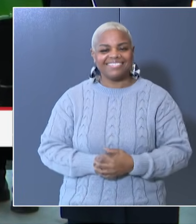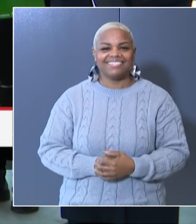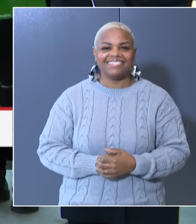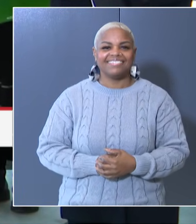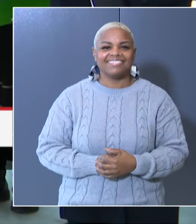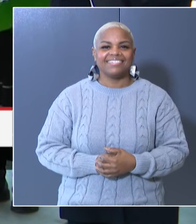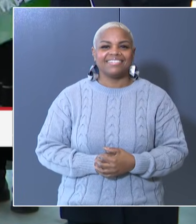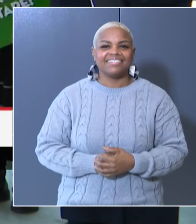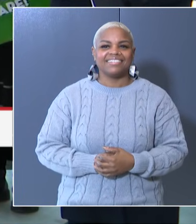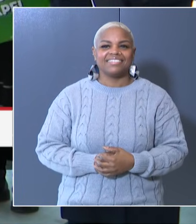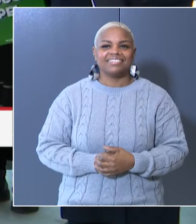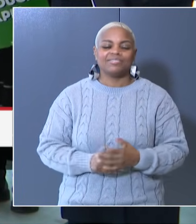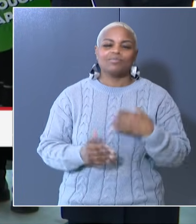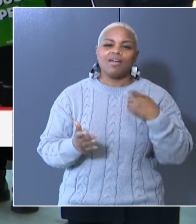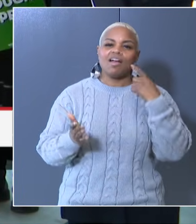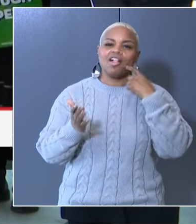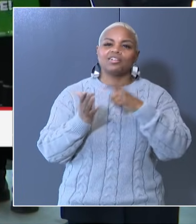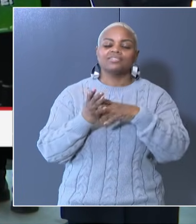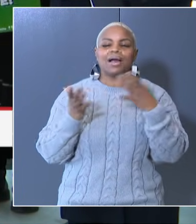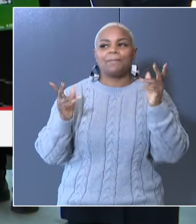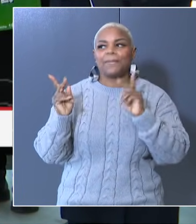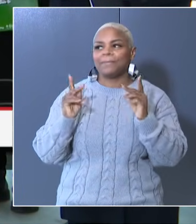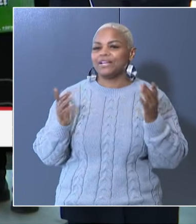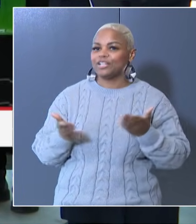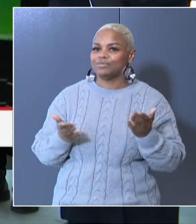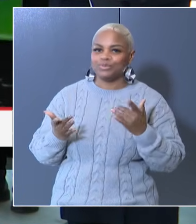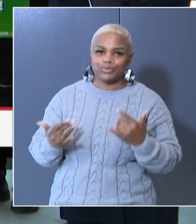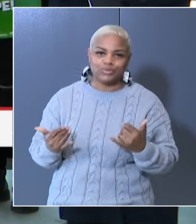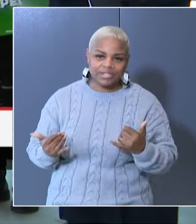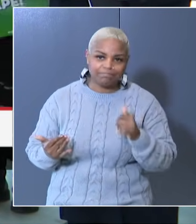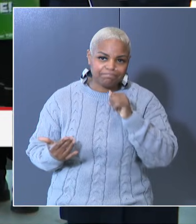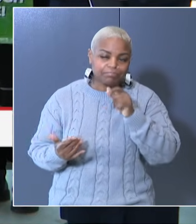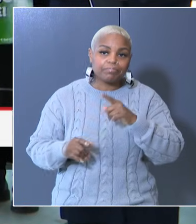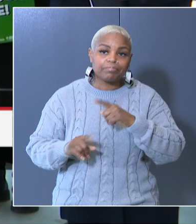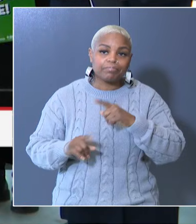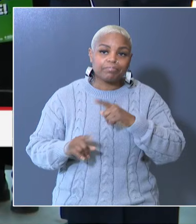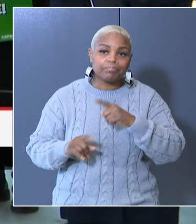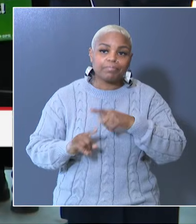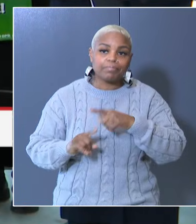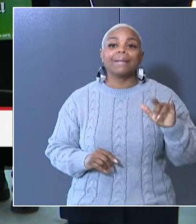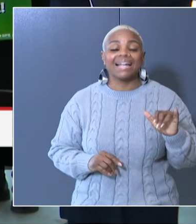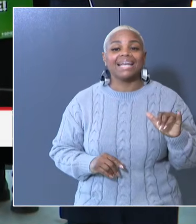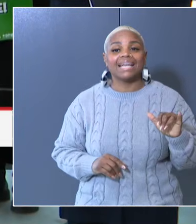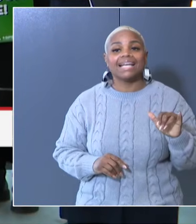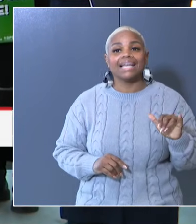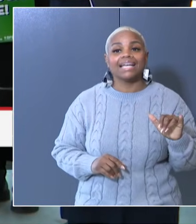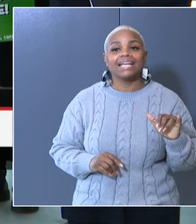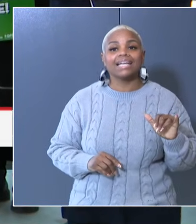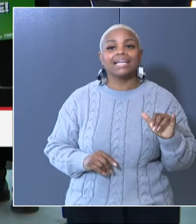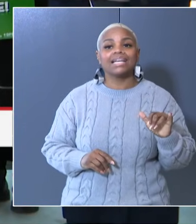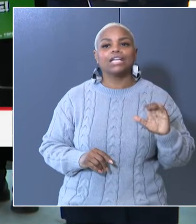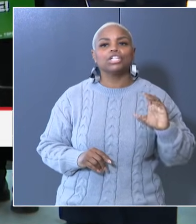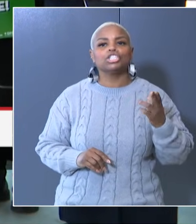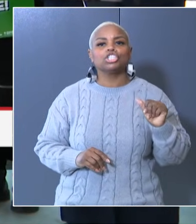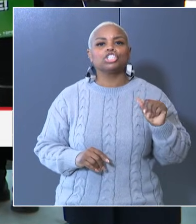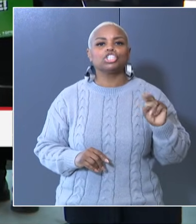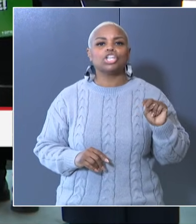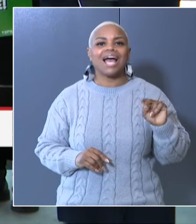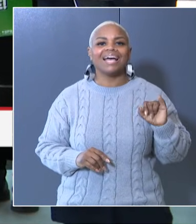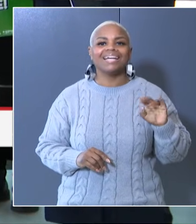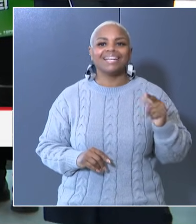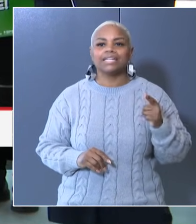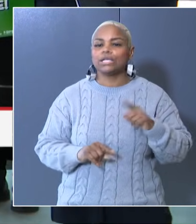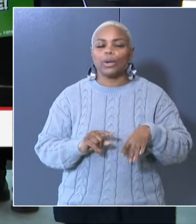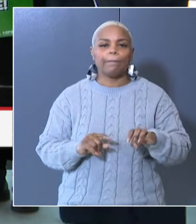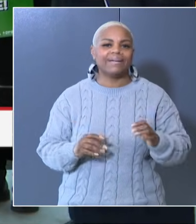They're here in spirit. I have one here with me. Emily Chen could not be with us today, but I could